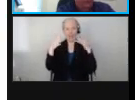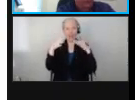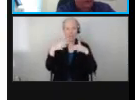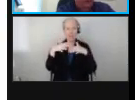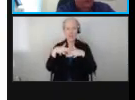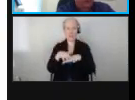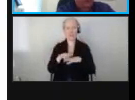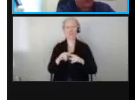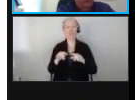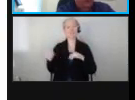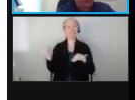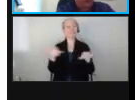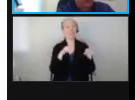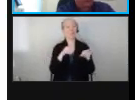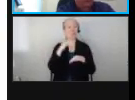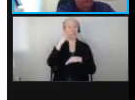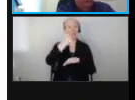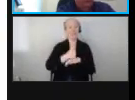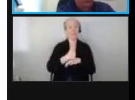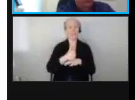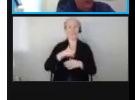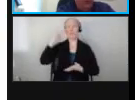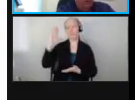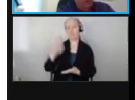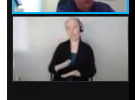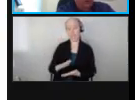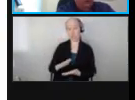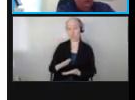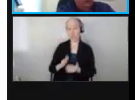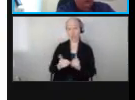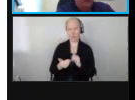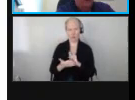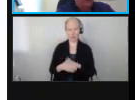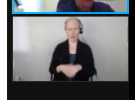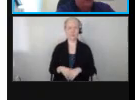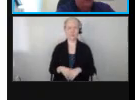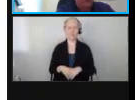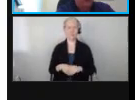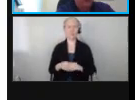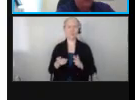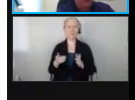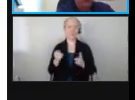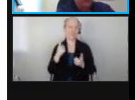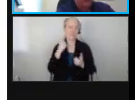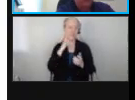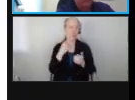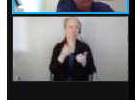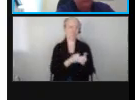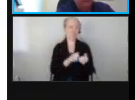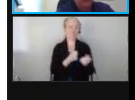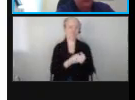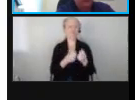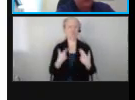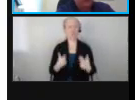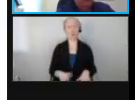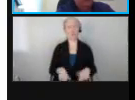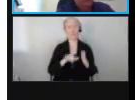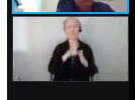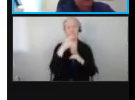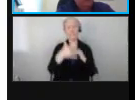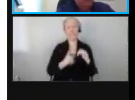risk-based, standards-based mitigation producing approach to relate to the human spaceflight programs. Next slide,